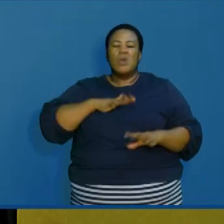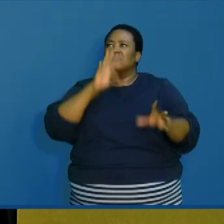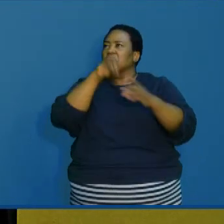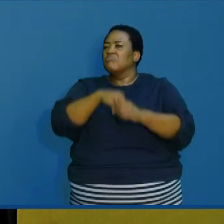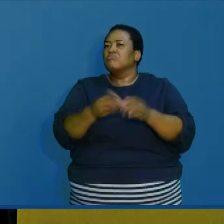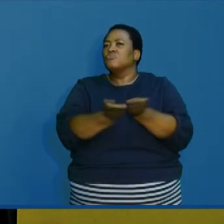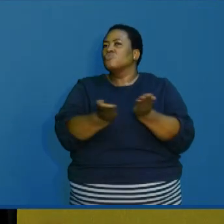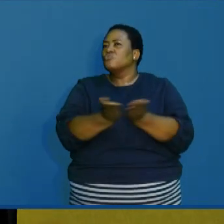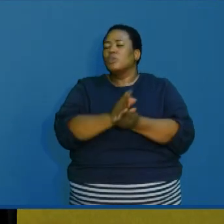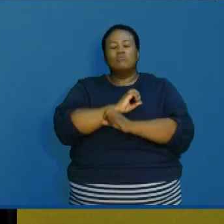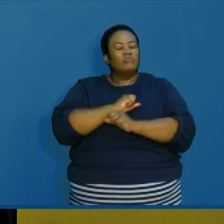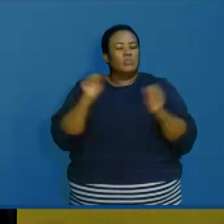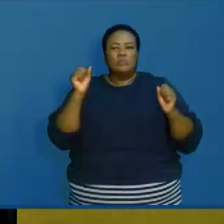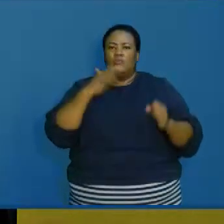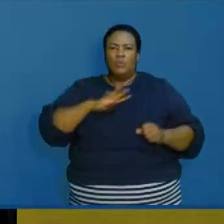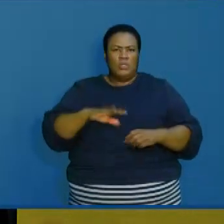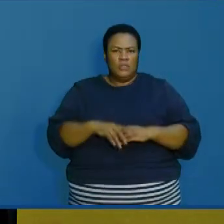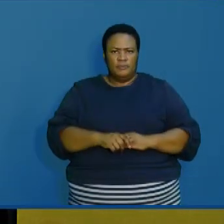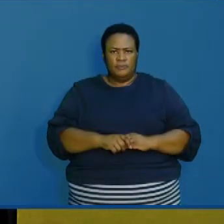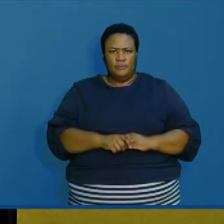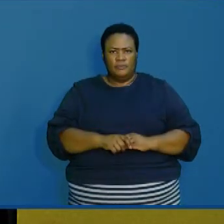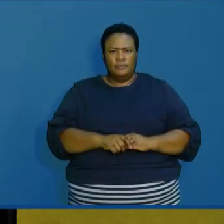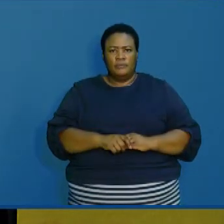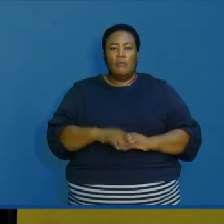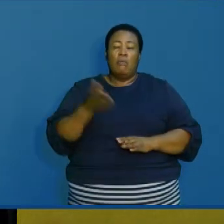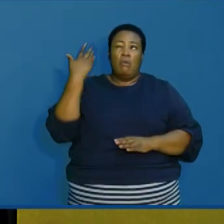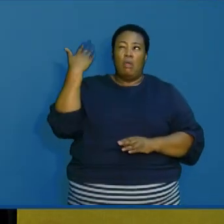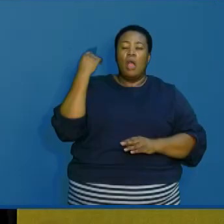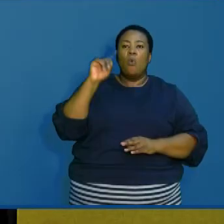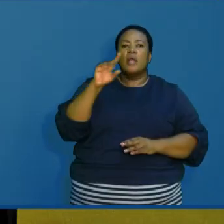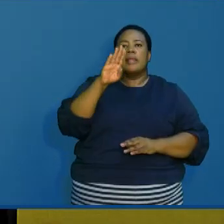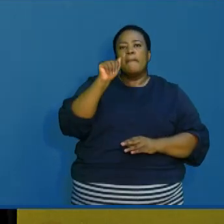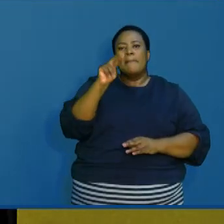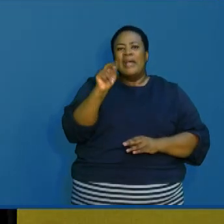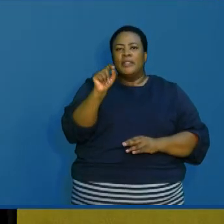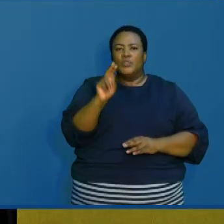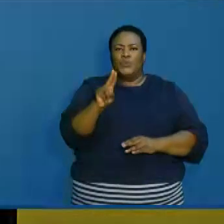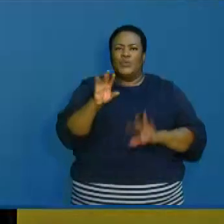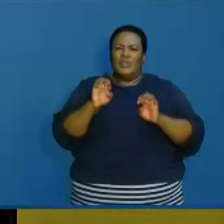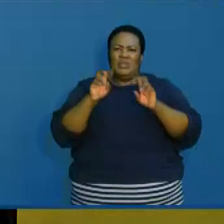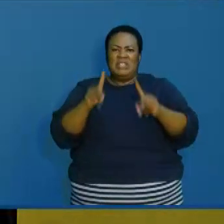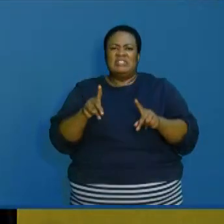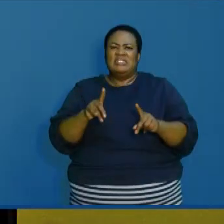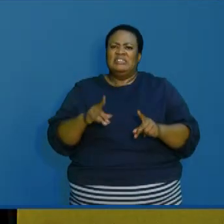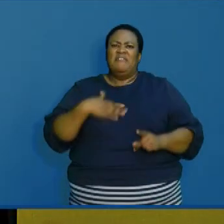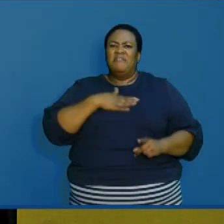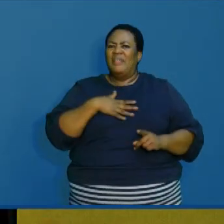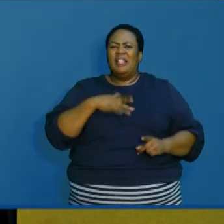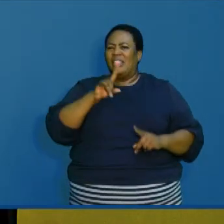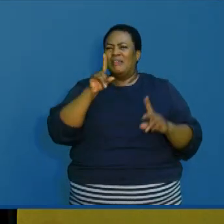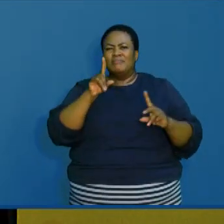the education system, which was called Bantu education. He feels disillusioned